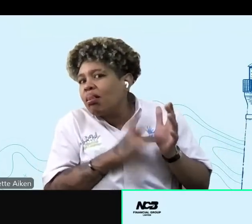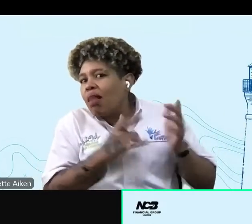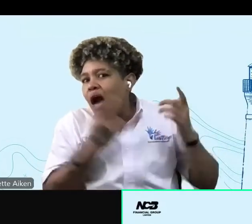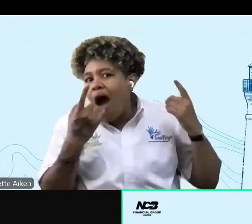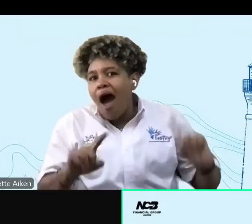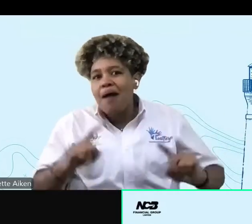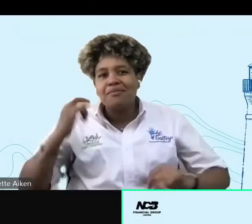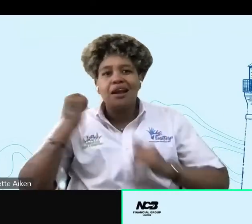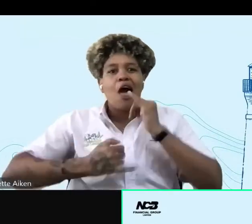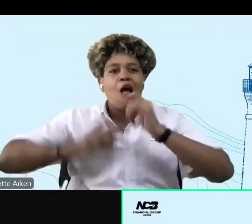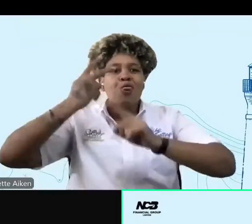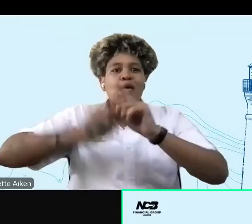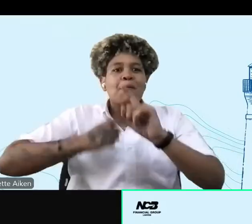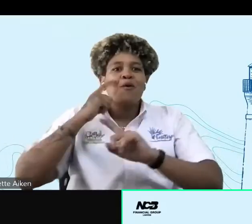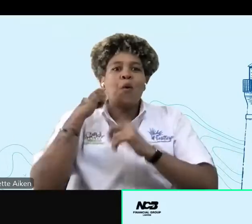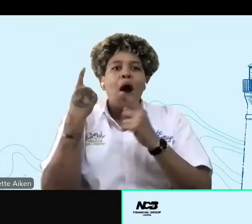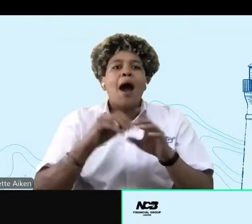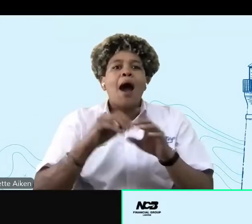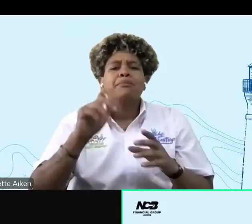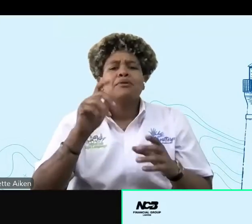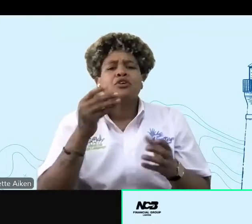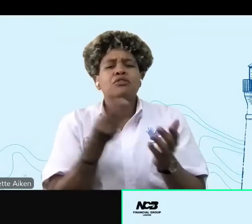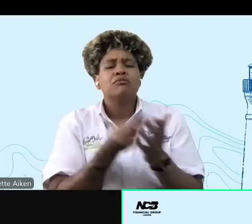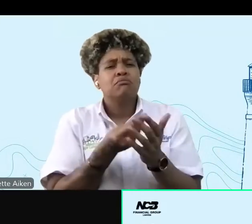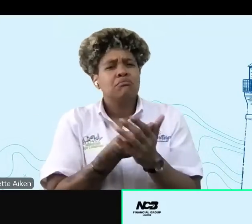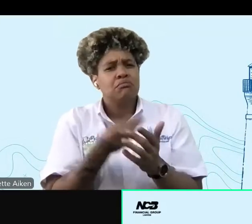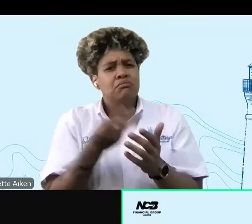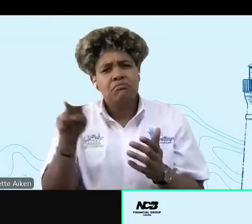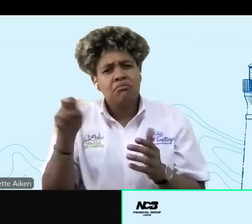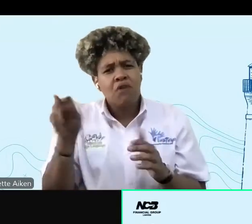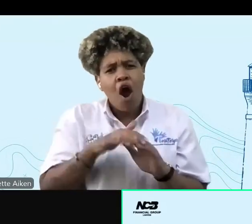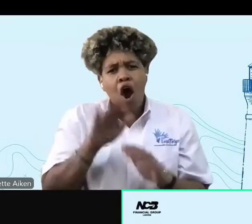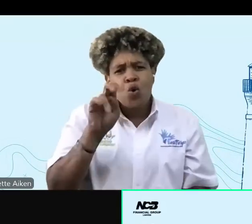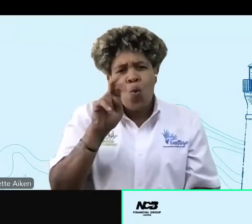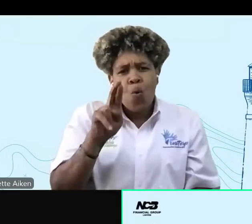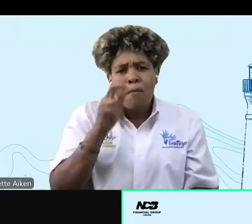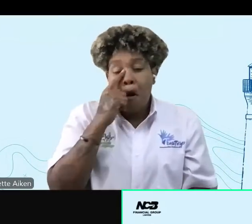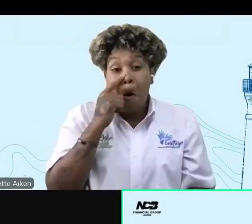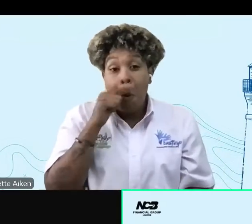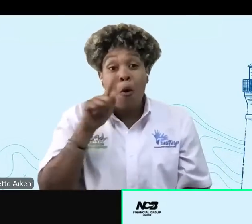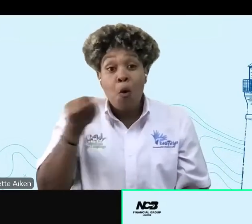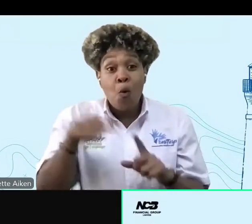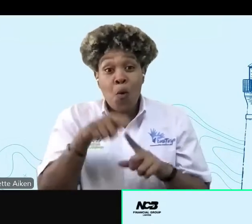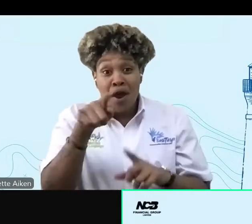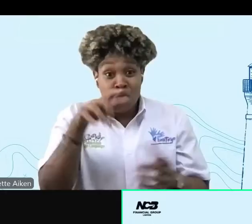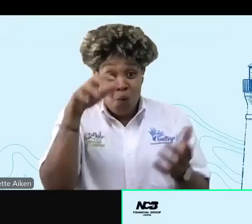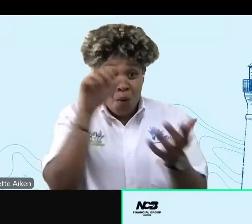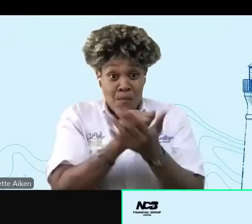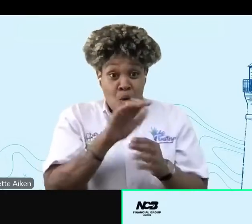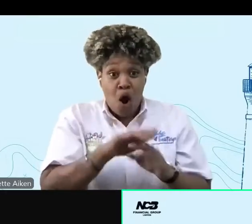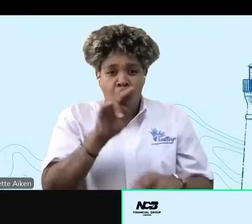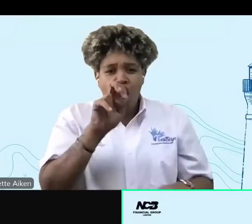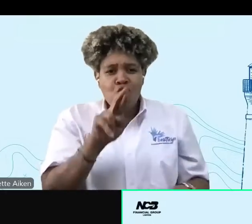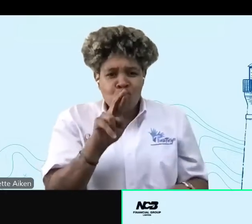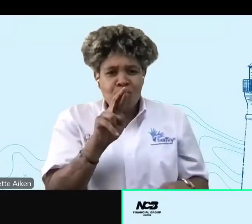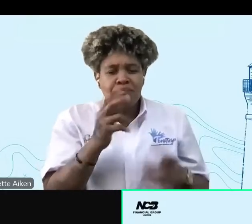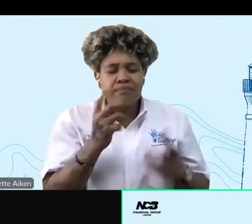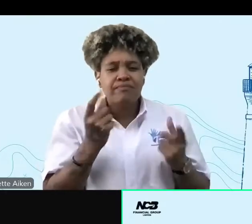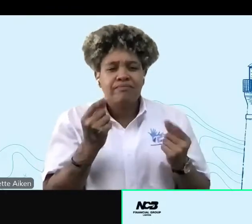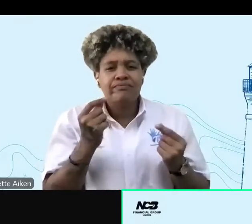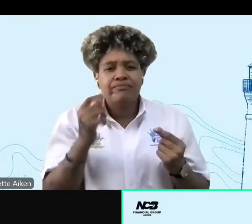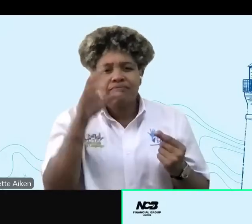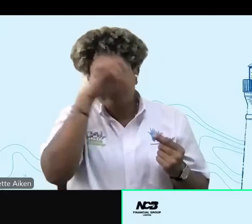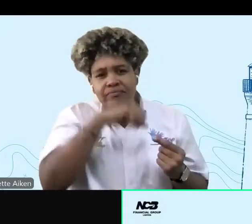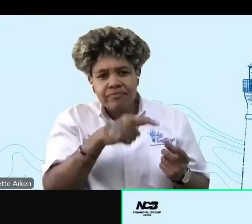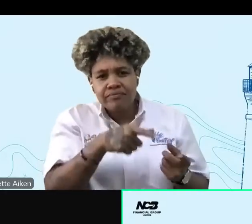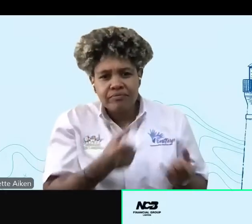a transaction that we noted on Uber, when you initially book an Uber ride, it does an estimate